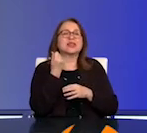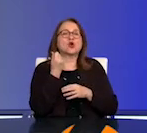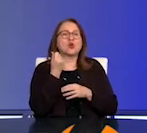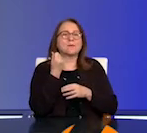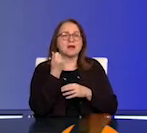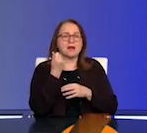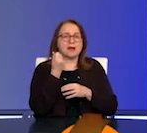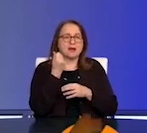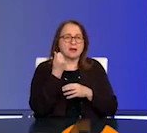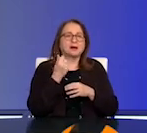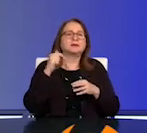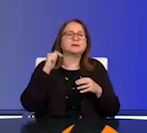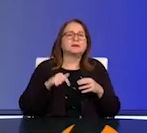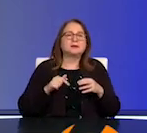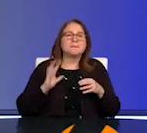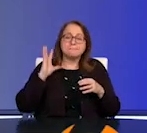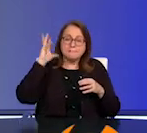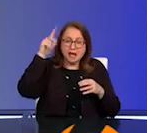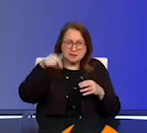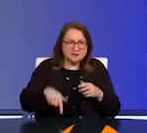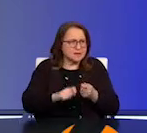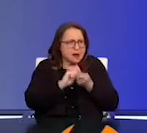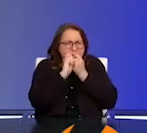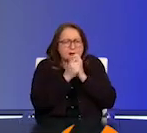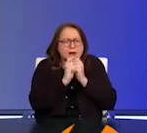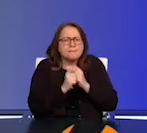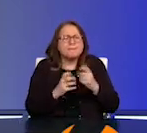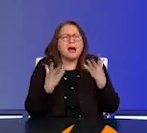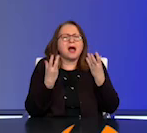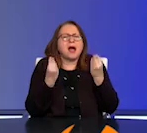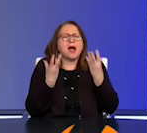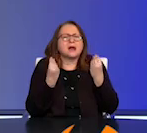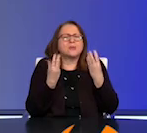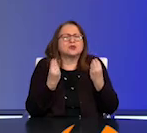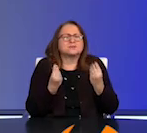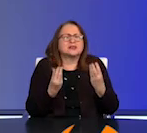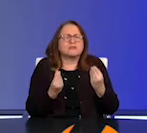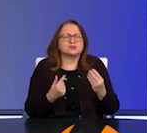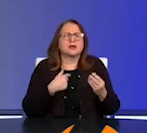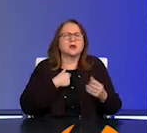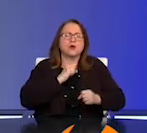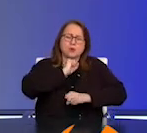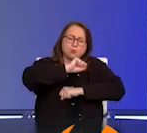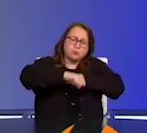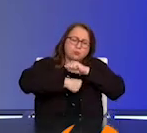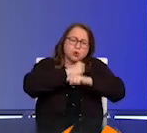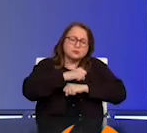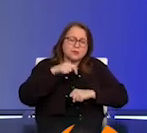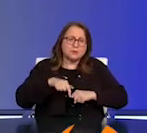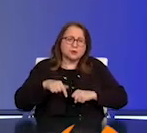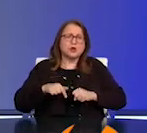year of previously unimaginable upheaval, and to set our world on a more sustainable